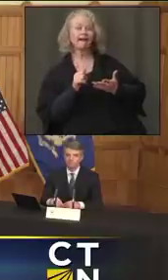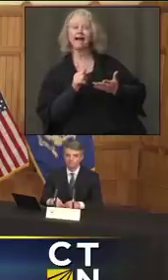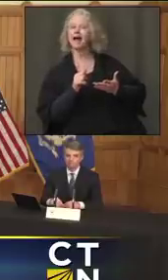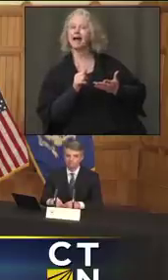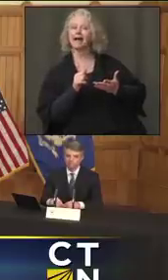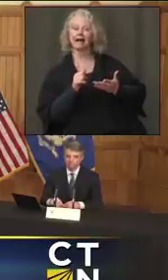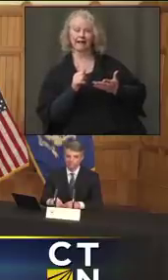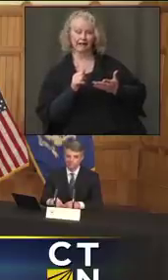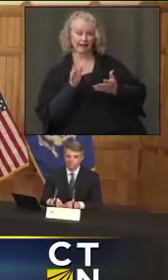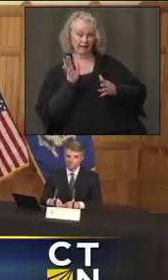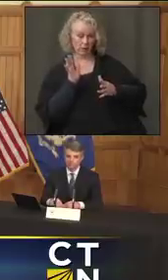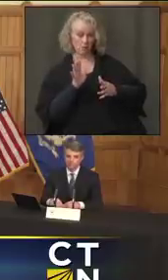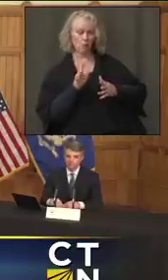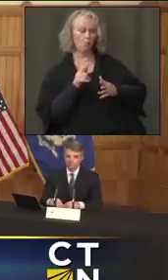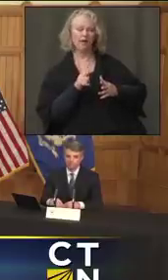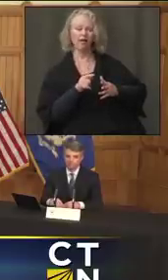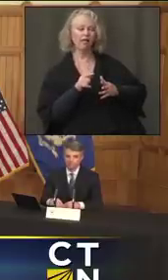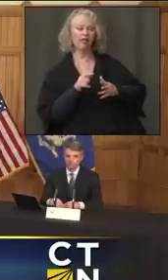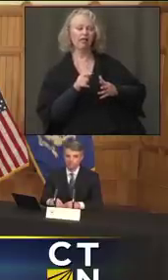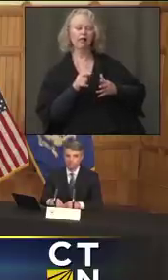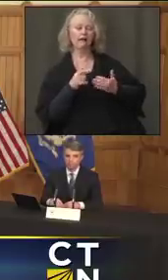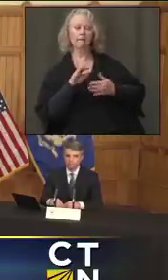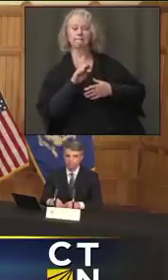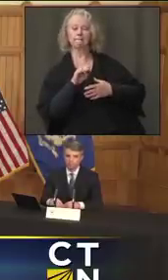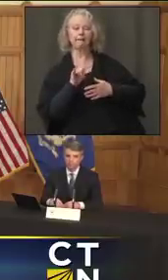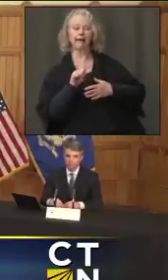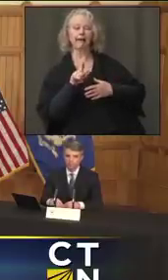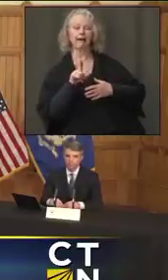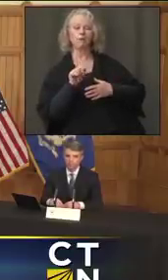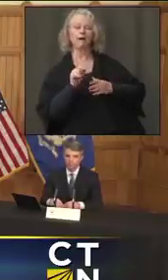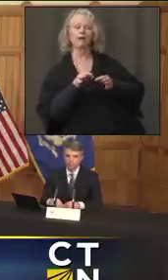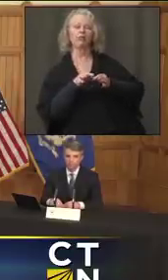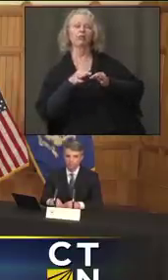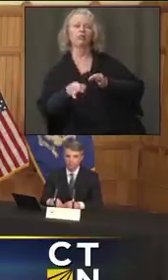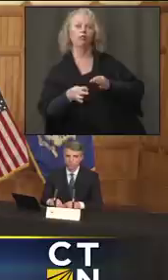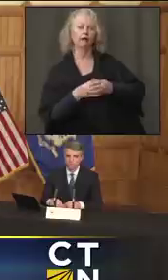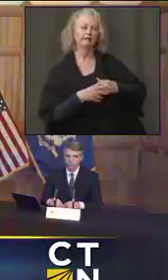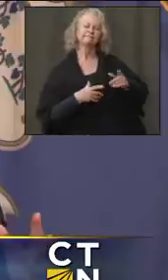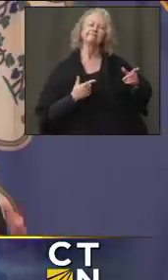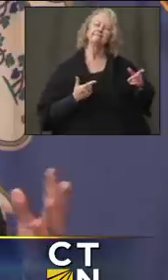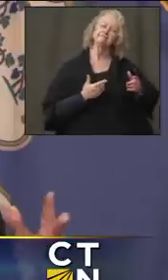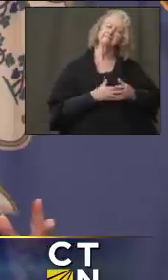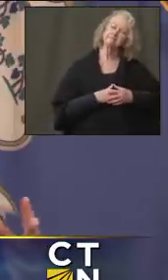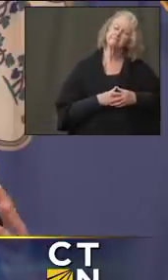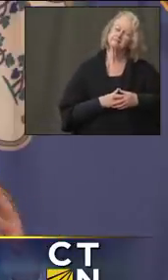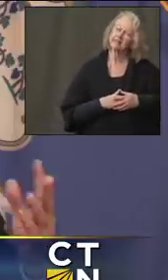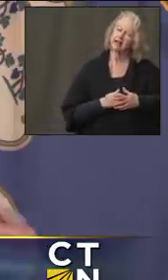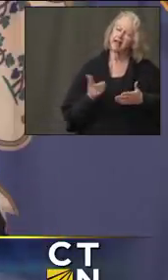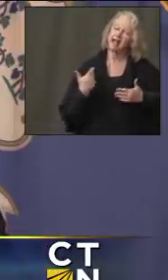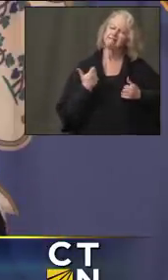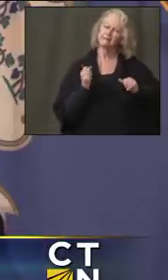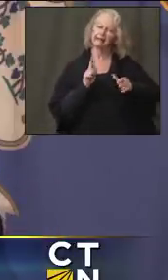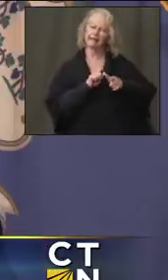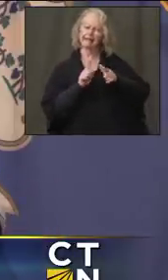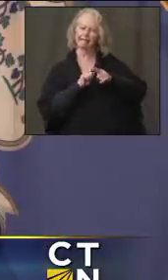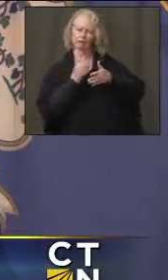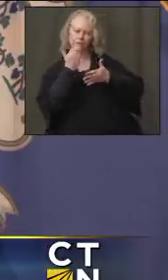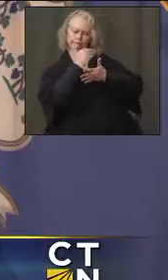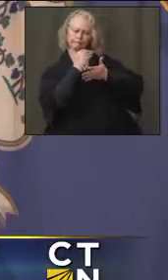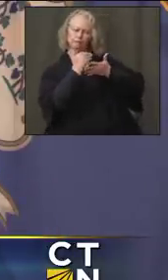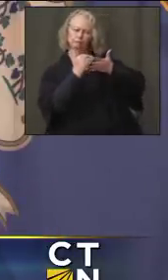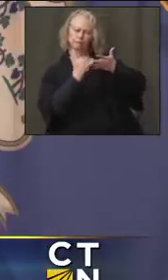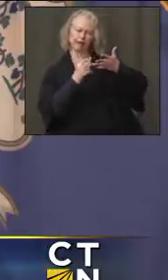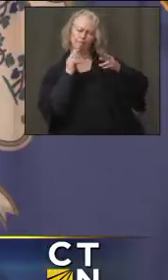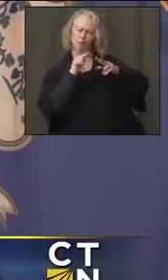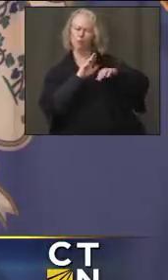you push back the May 20th reopening date? Well, it's a package of criteria that we have. So I look at the entire